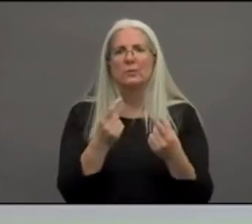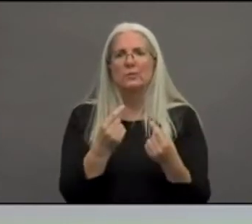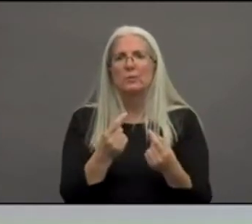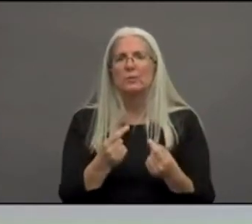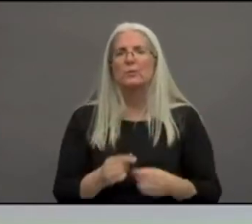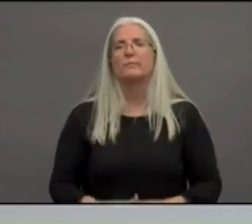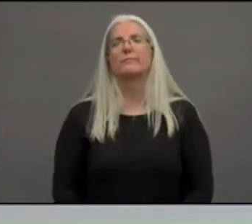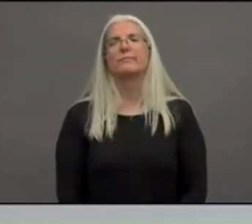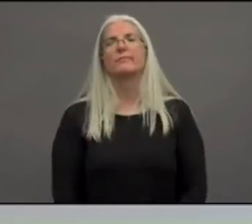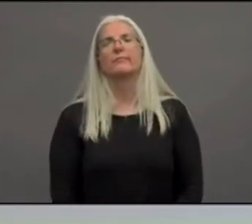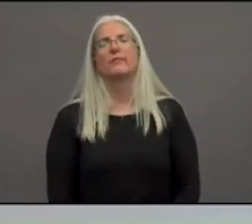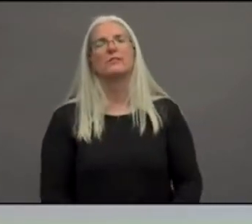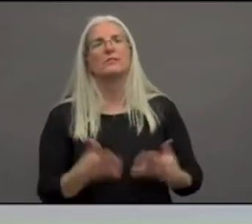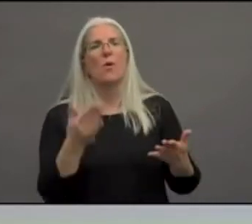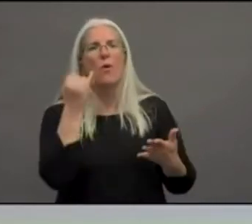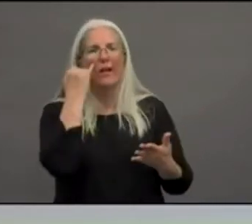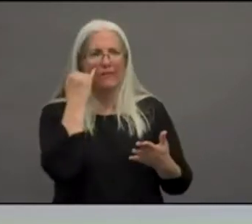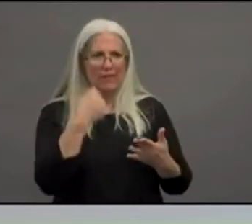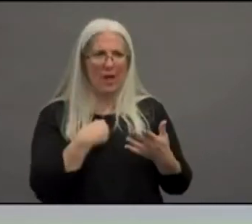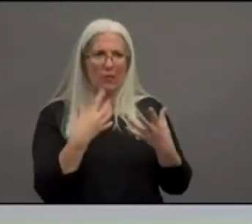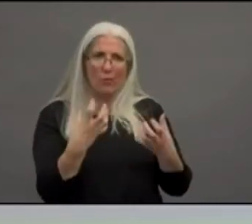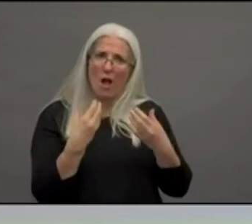home? You can visit